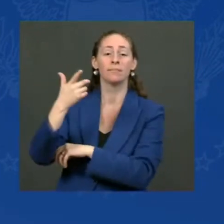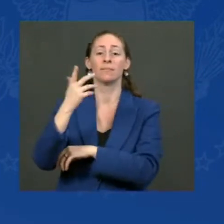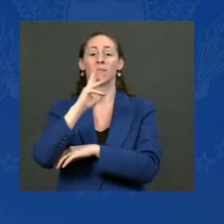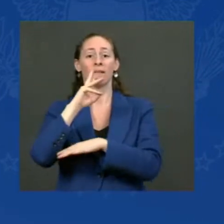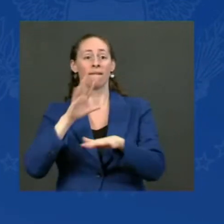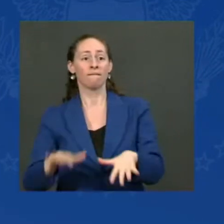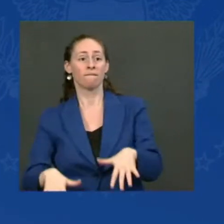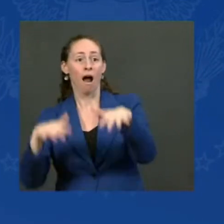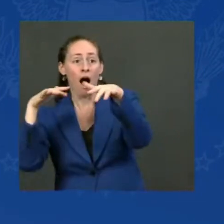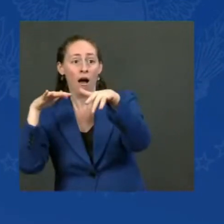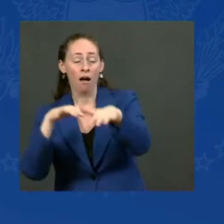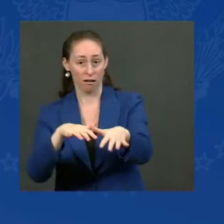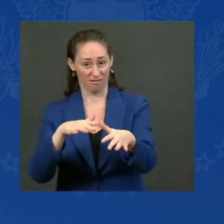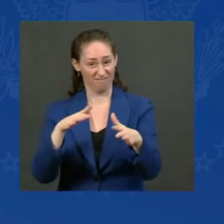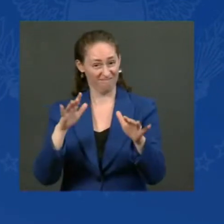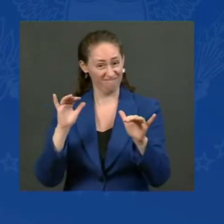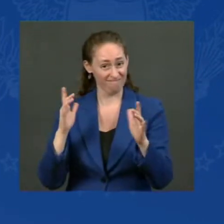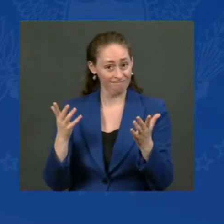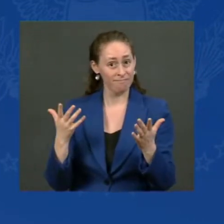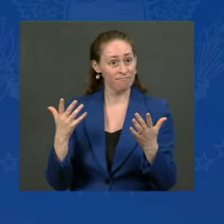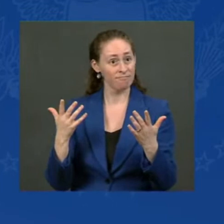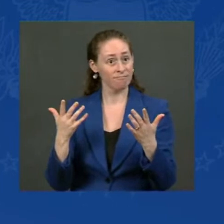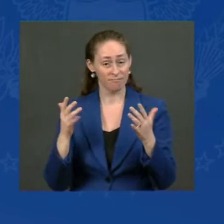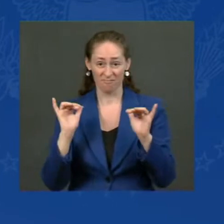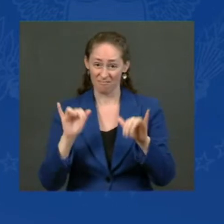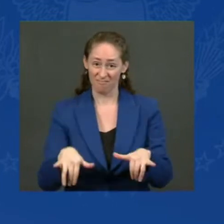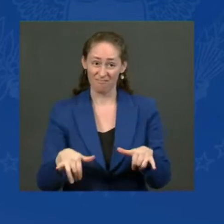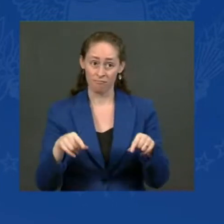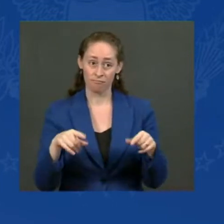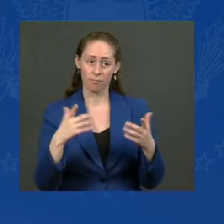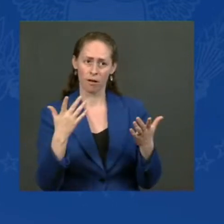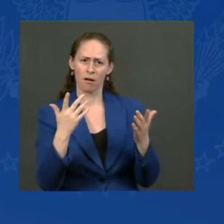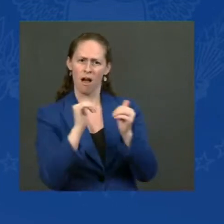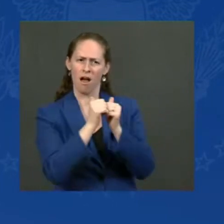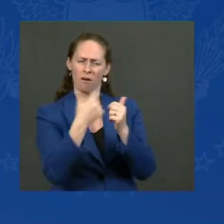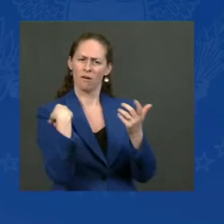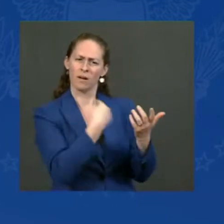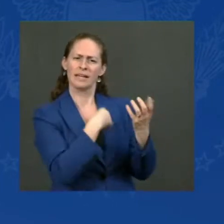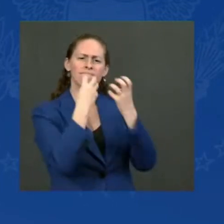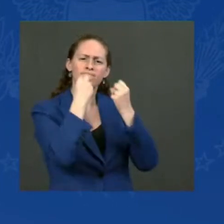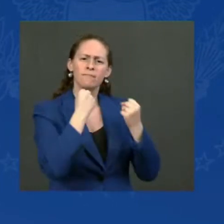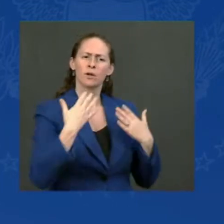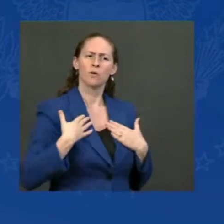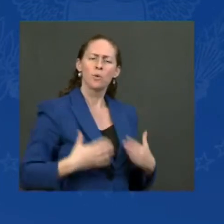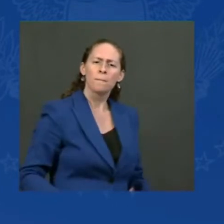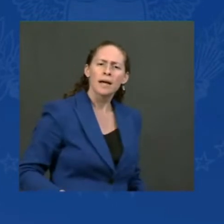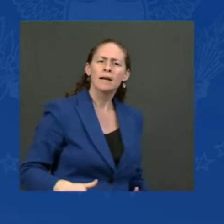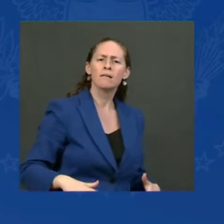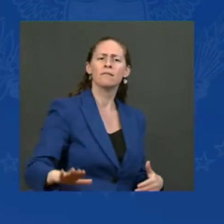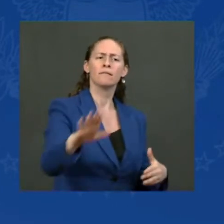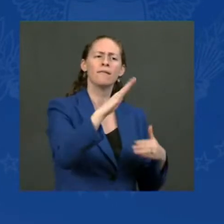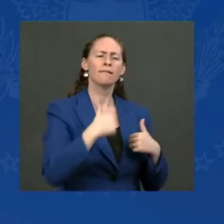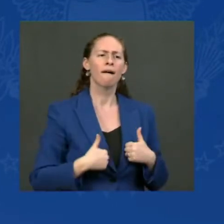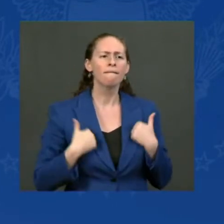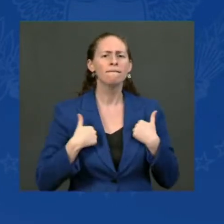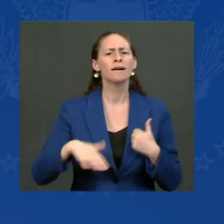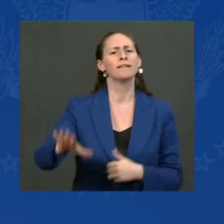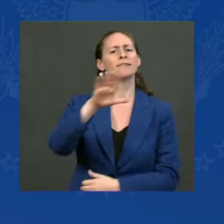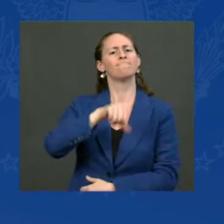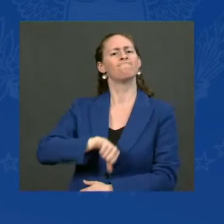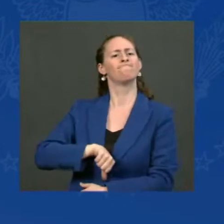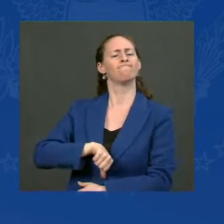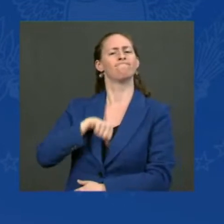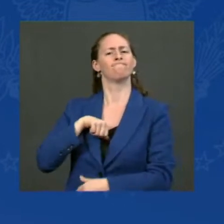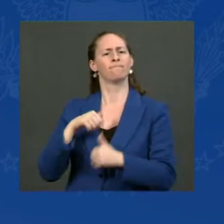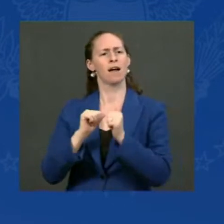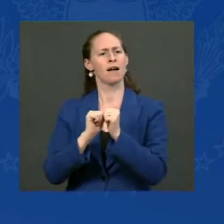and uphold the human dignity and human rights under which nations in common cause more than 7